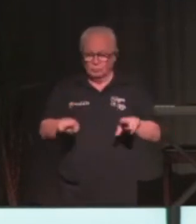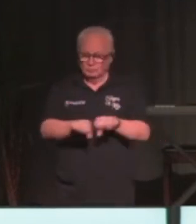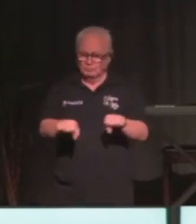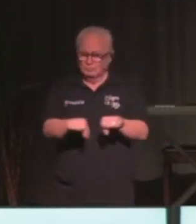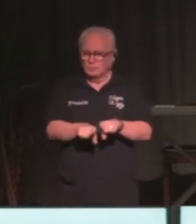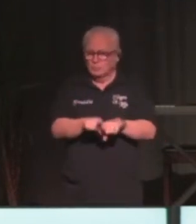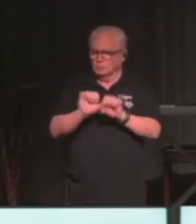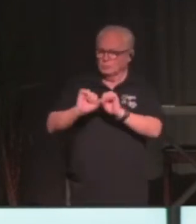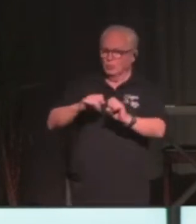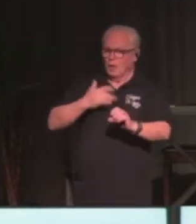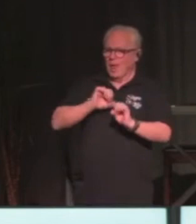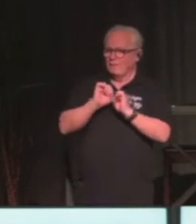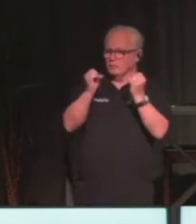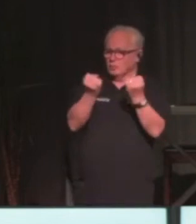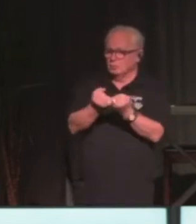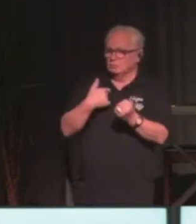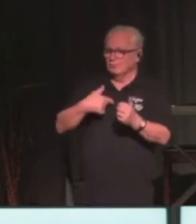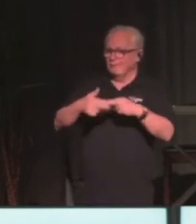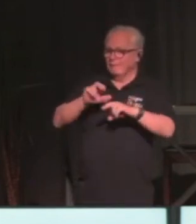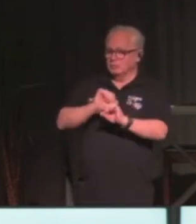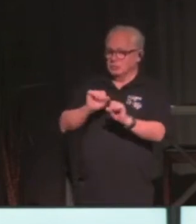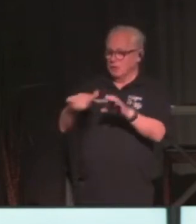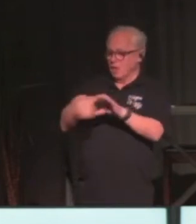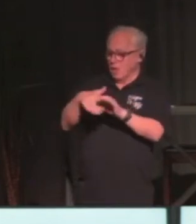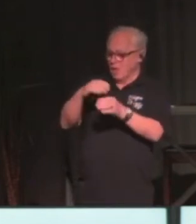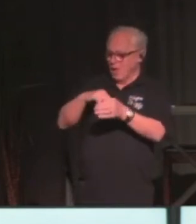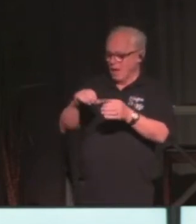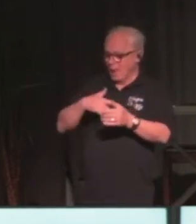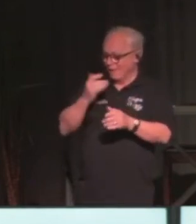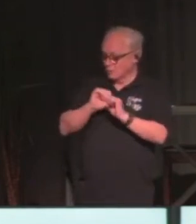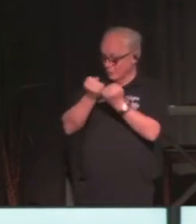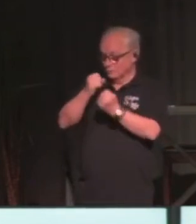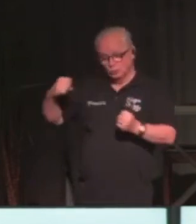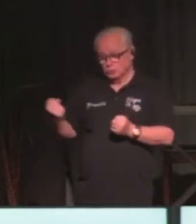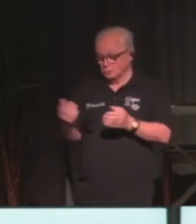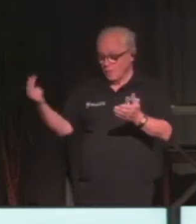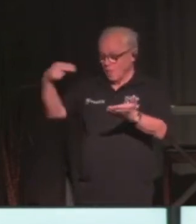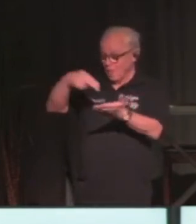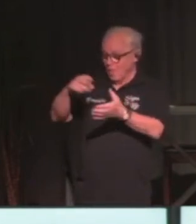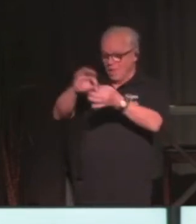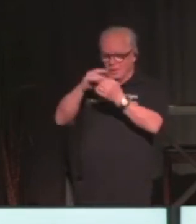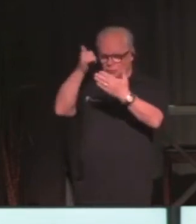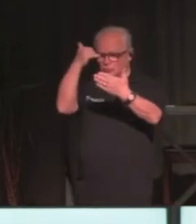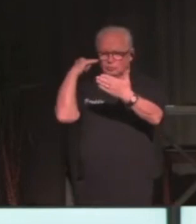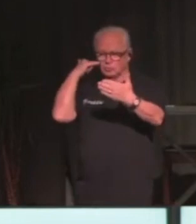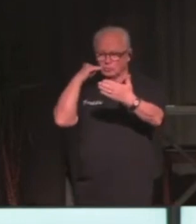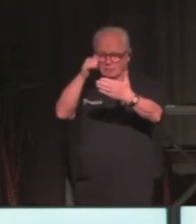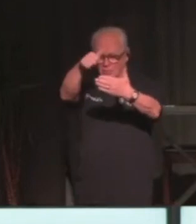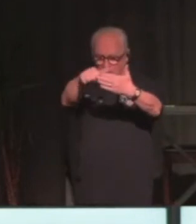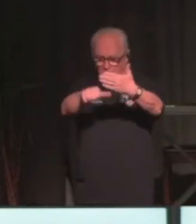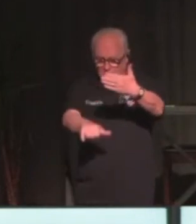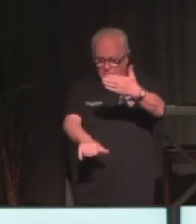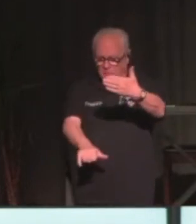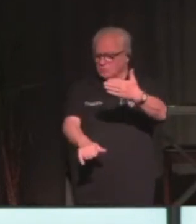And if you're not in a life group, please grab a hold of one. There's a load of different life groups that you can join, but